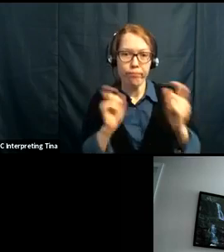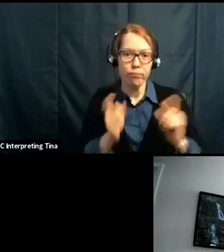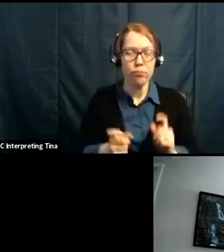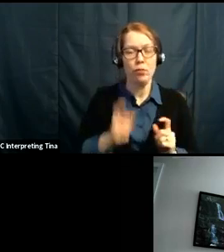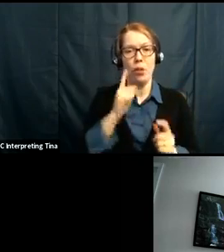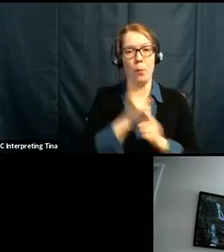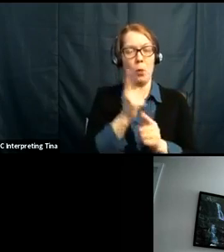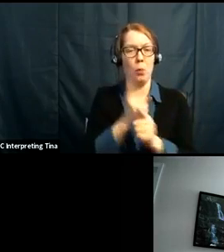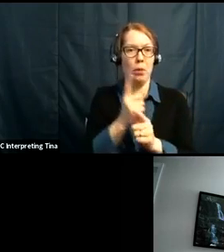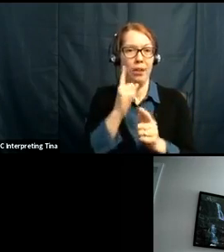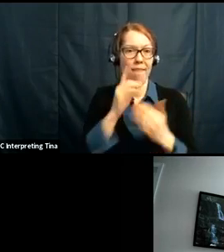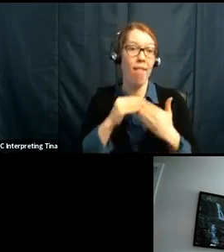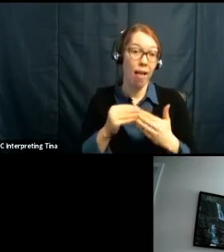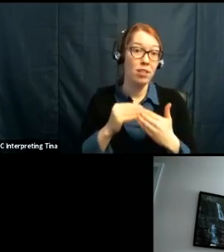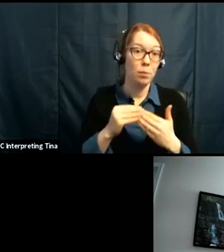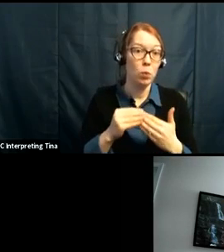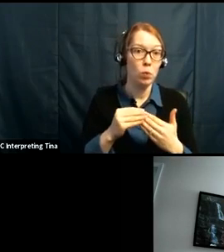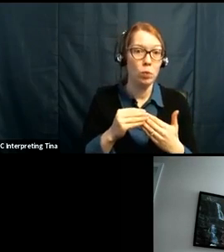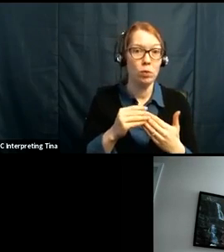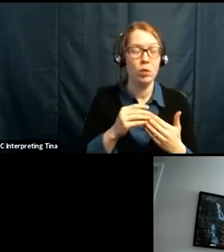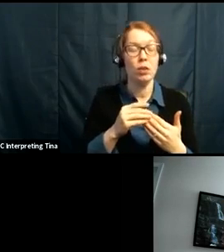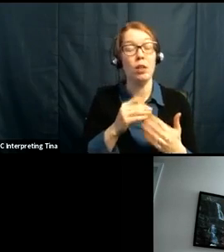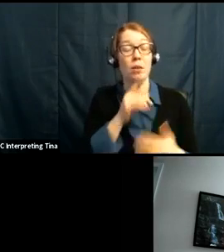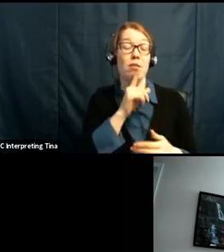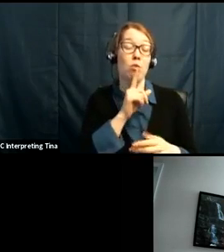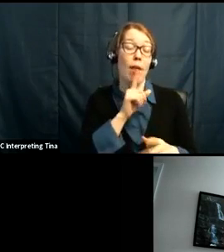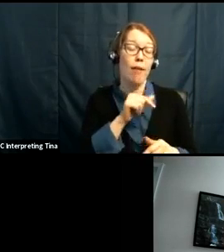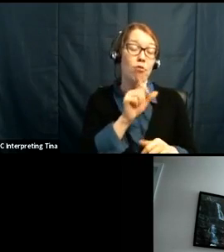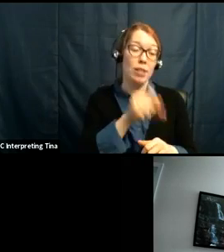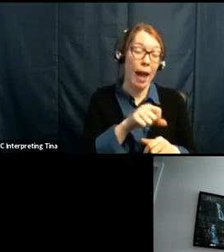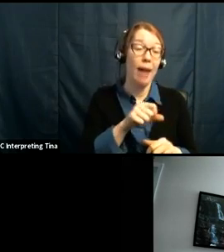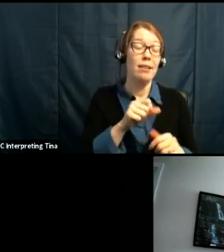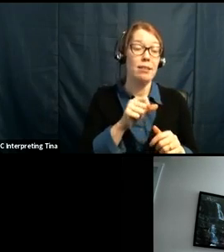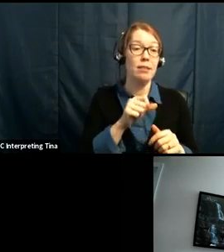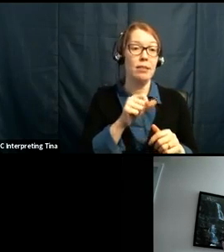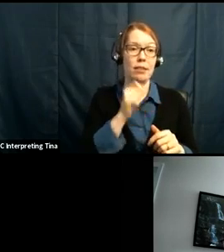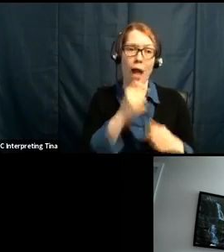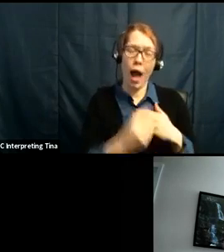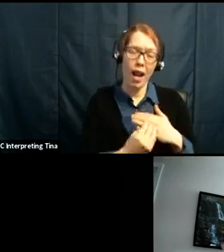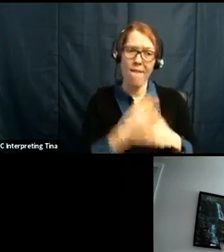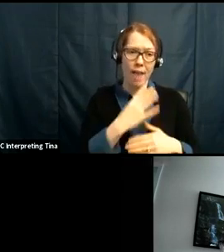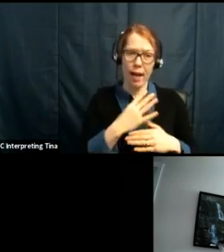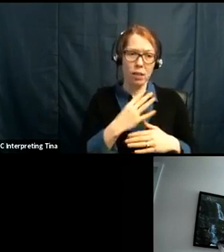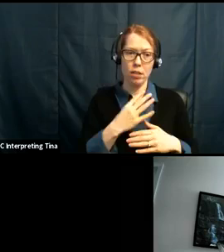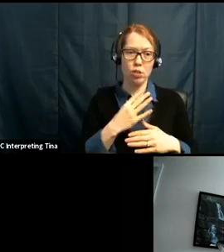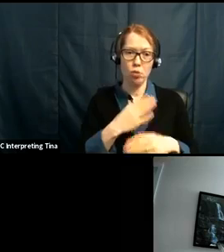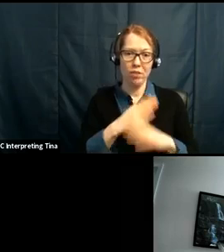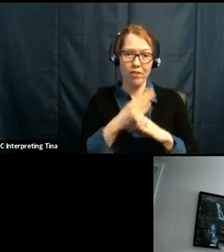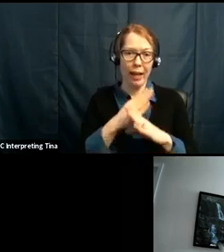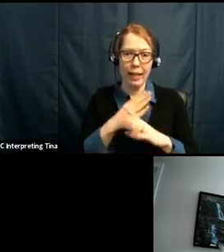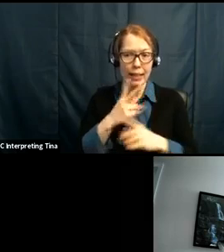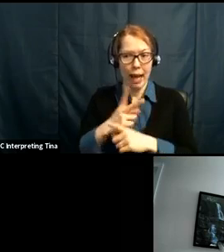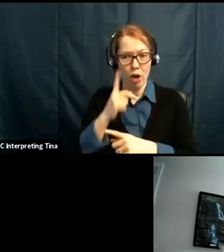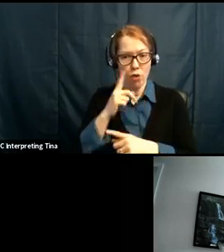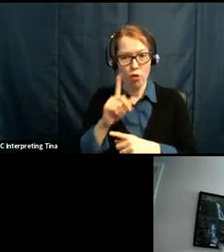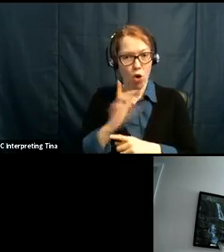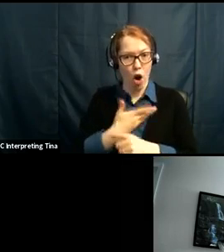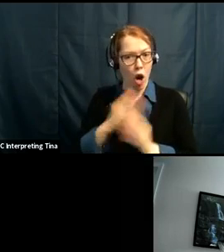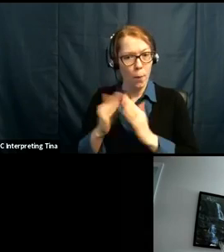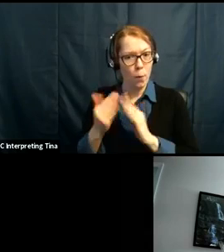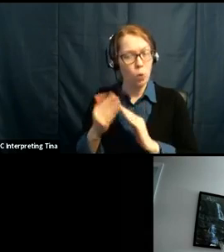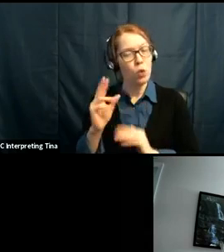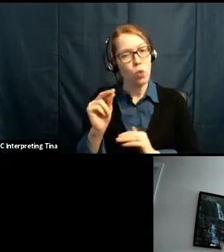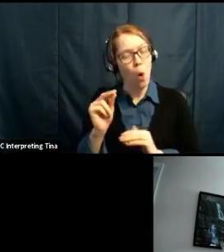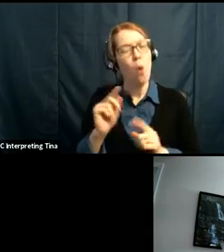The answer to that is yes. Not to a point where it's affected our ability to care for our community. But again,